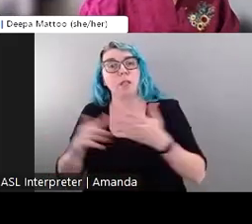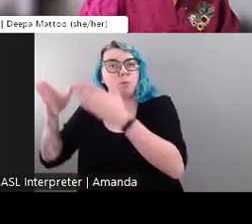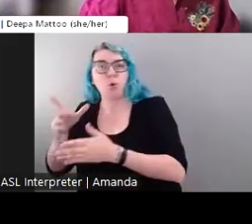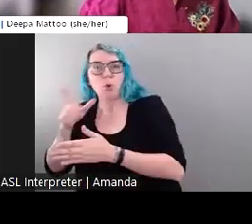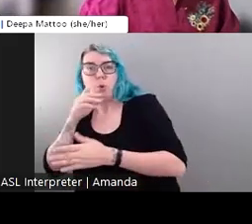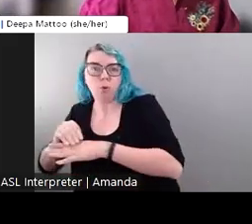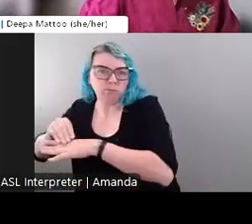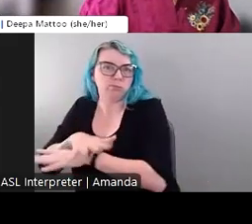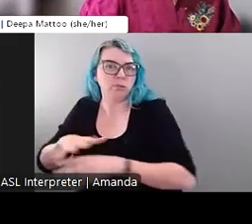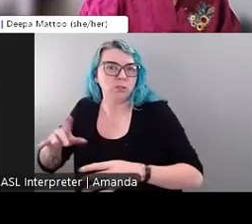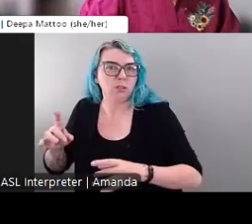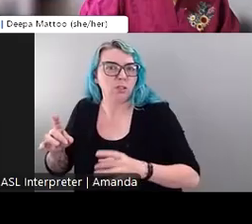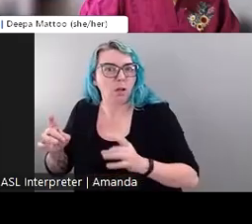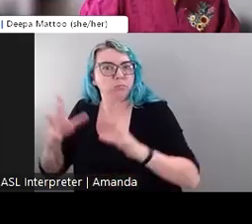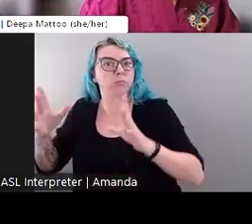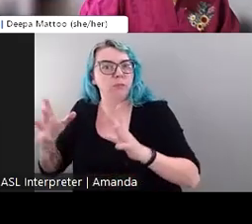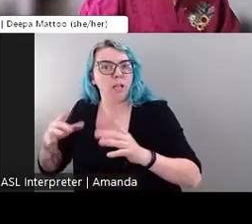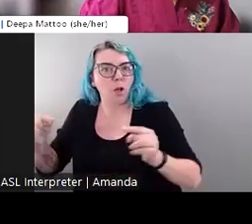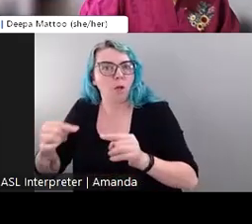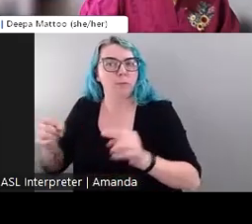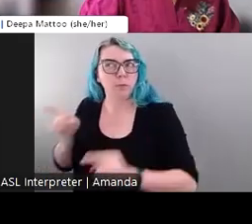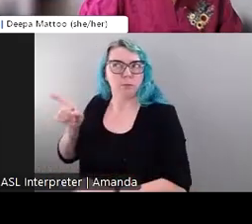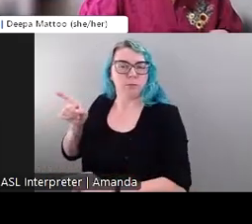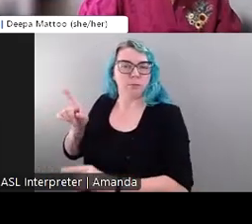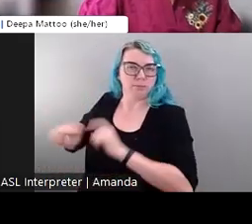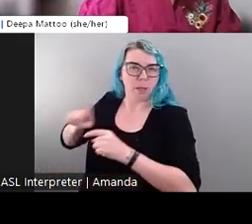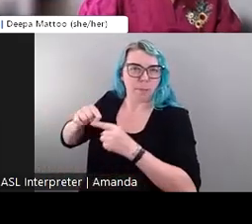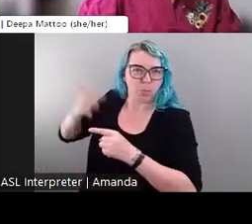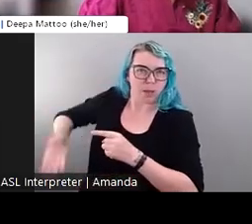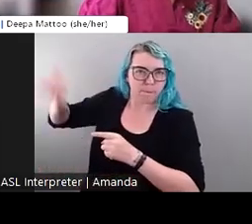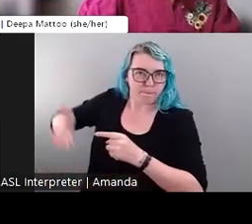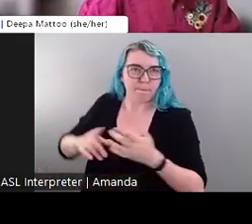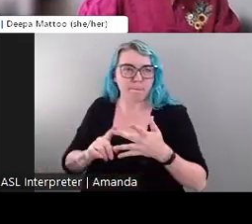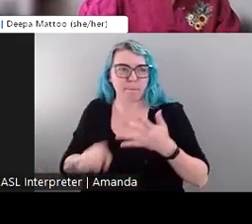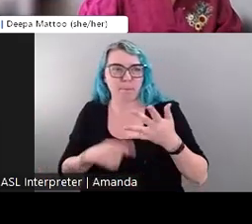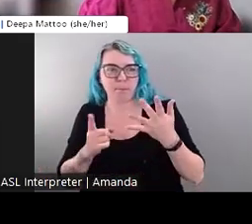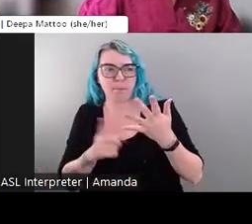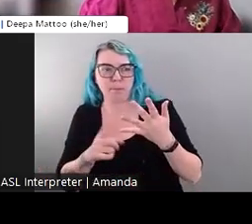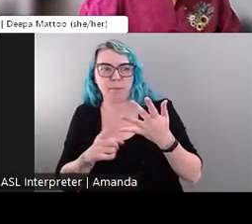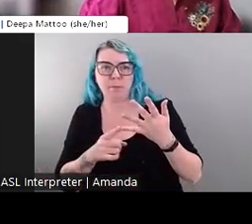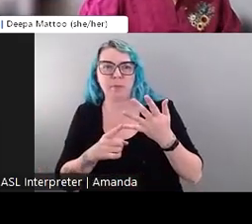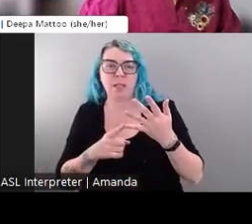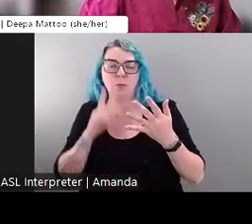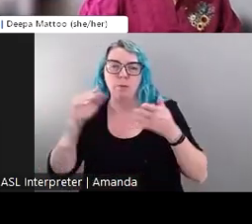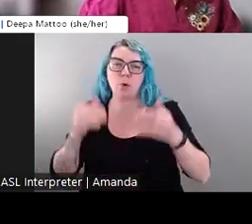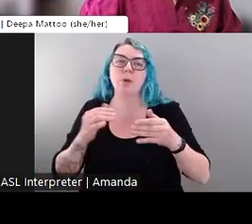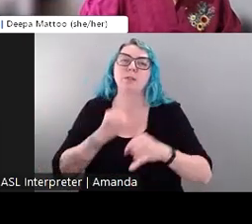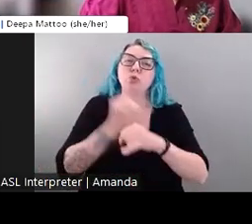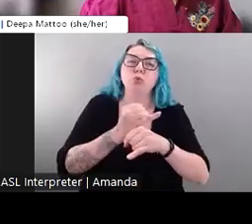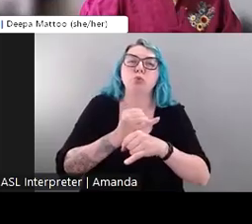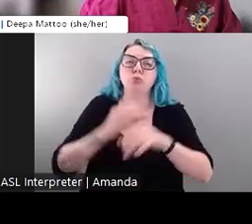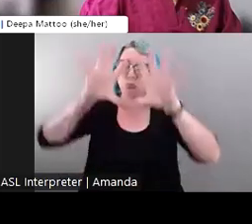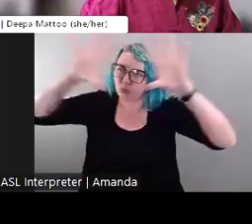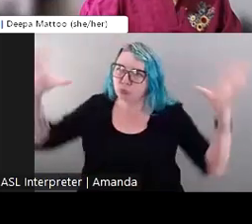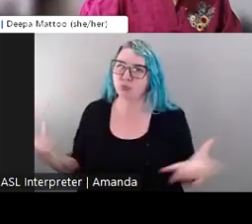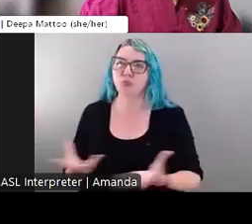5 asks about institutional and systemic factors that the client may be experiencing. Once you complete the questionnaire, you